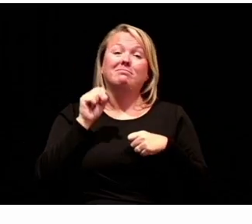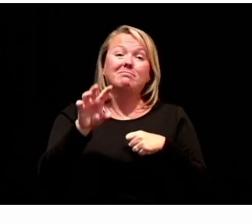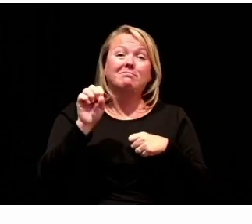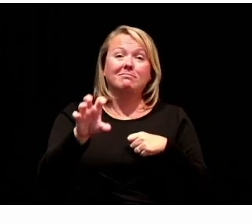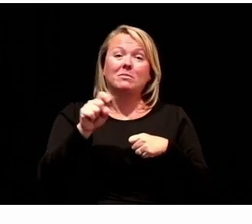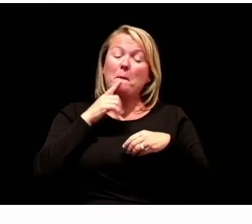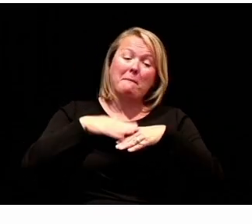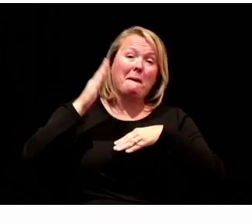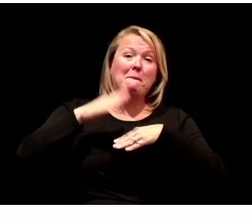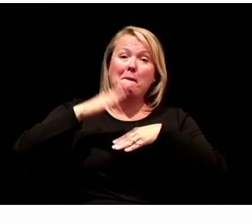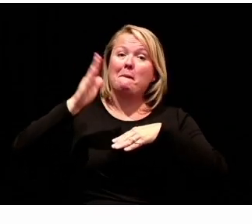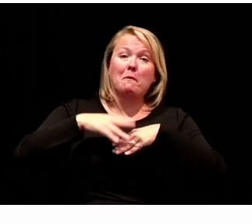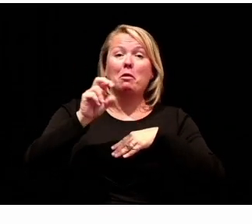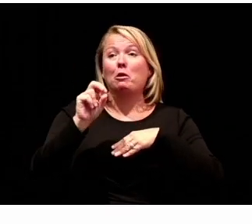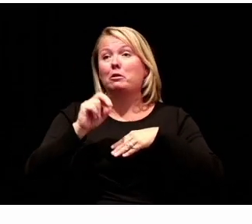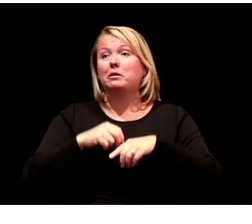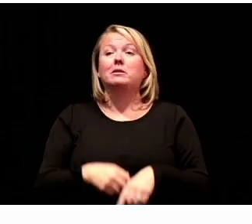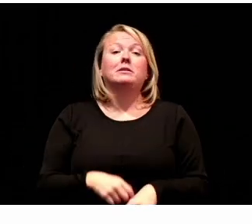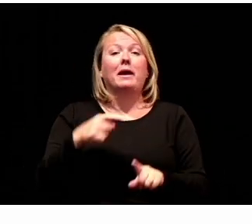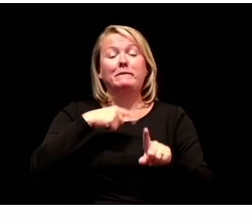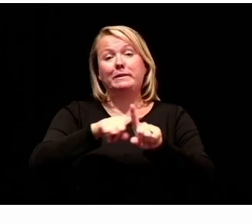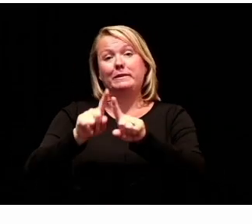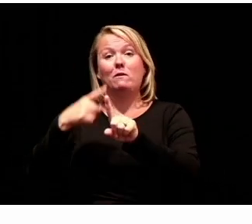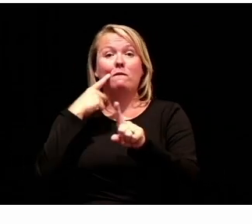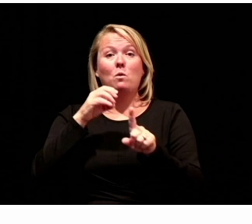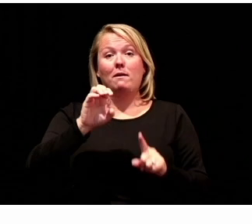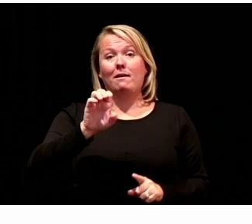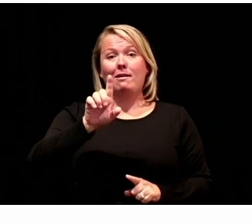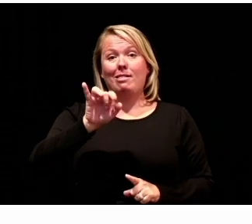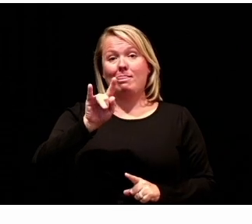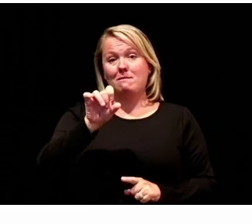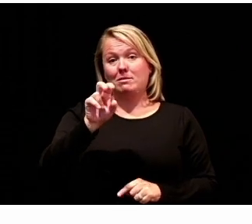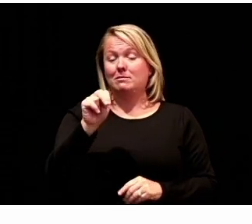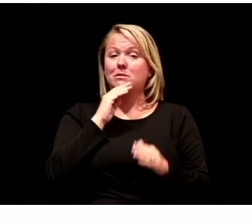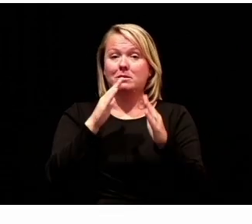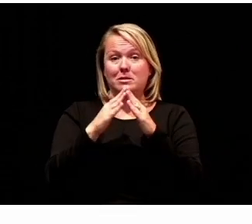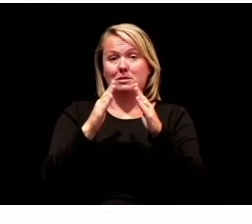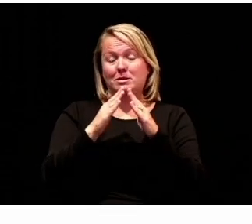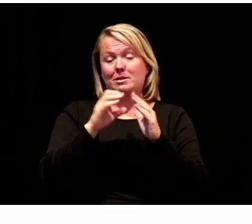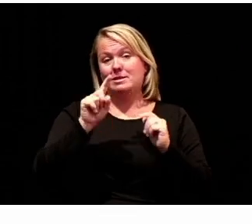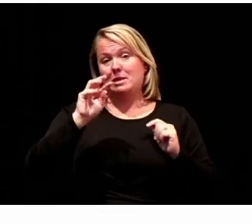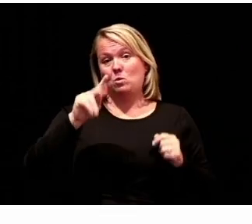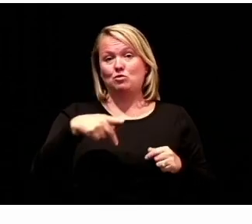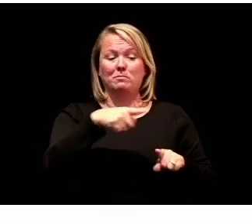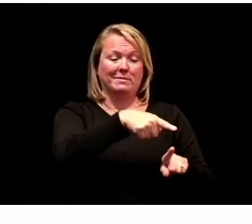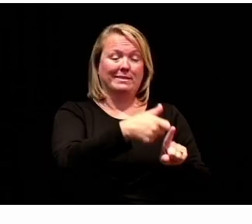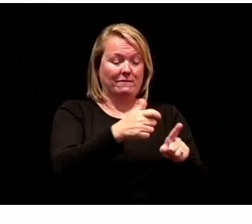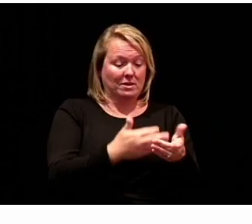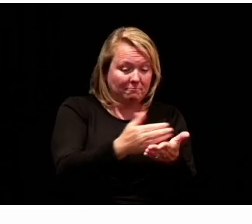data from a report from May 2020, covered a 5-year period. Genesee